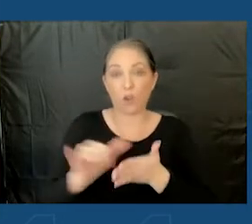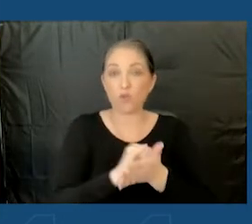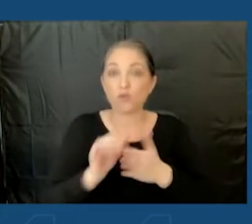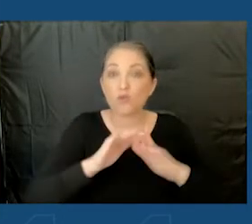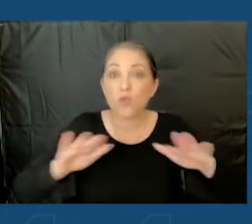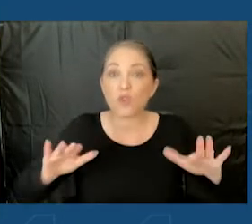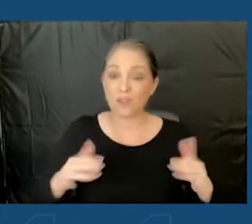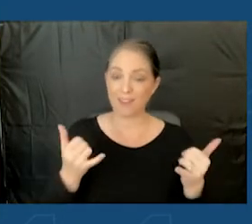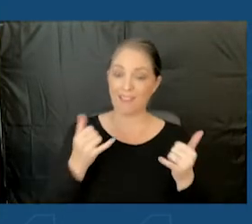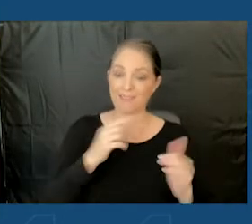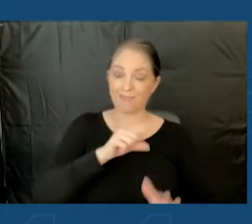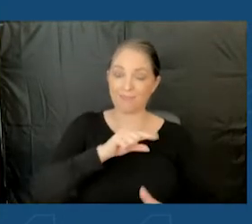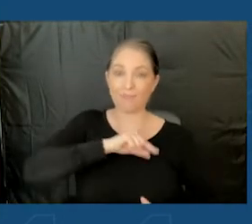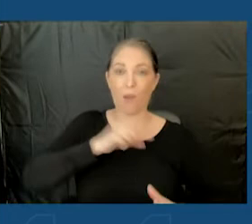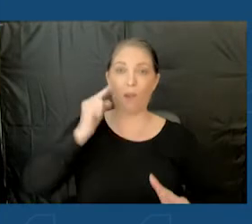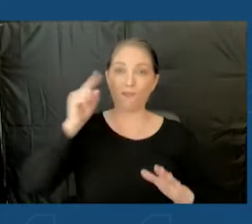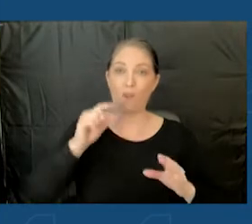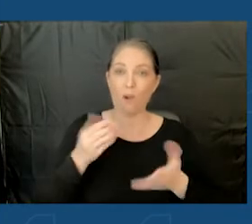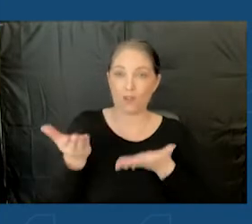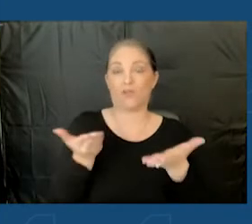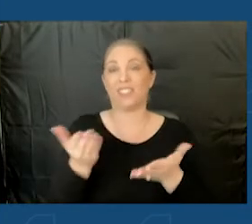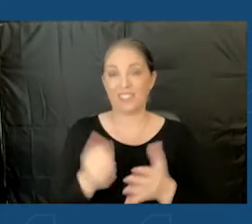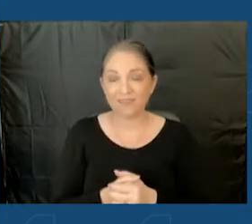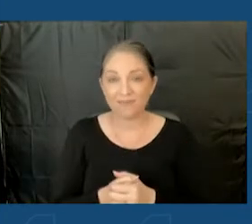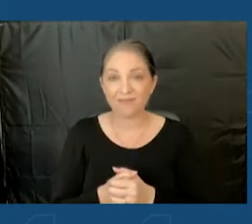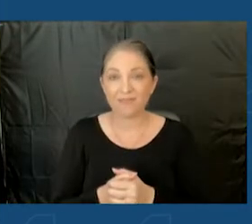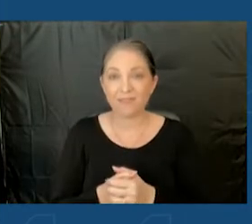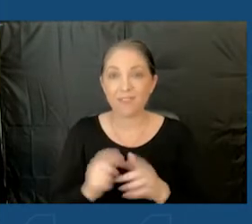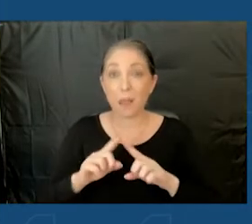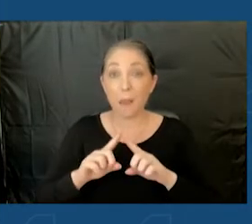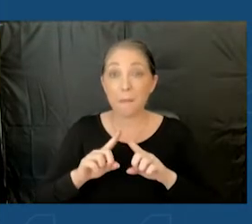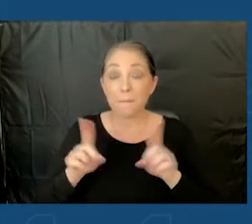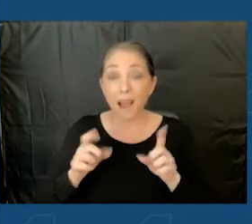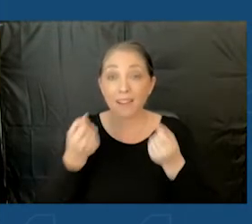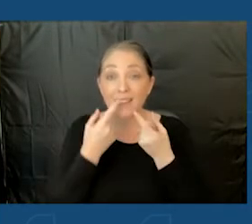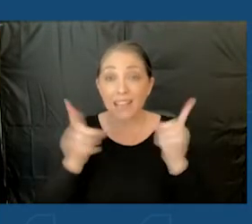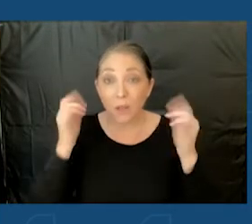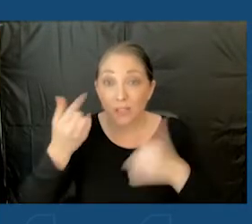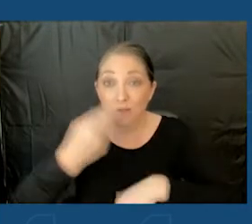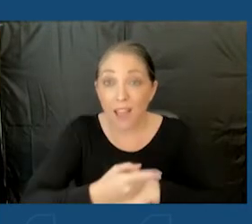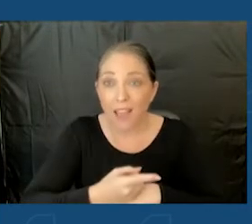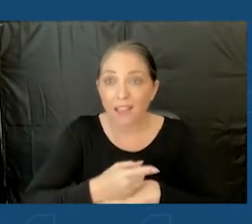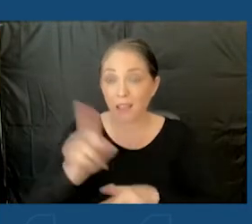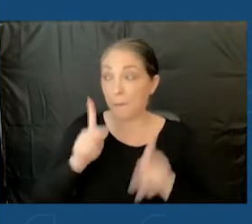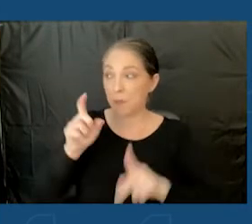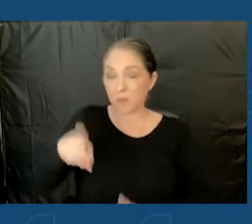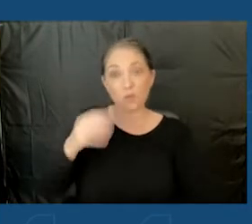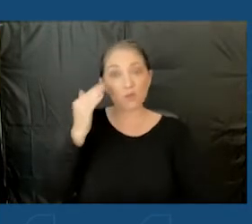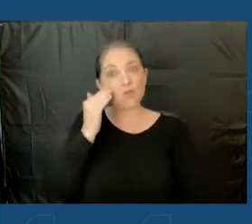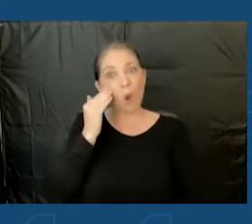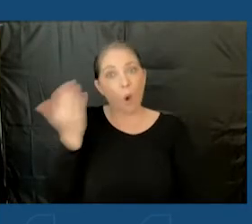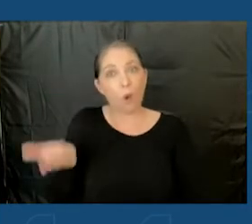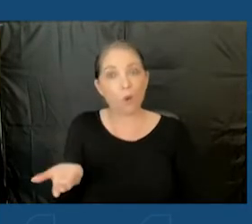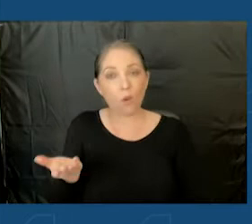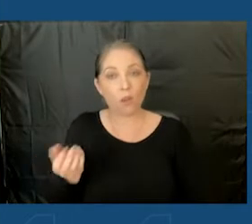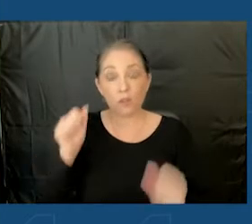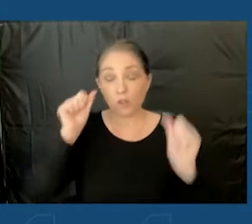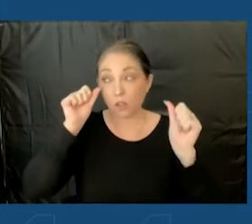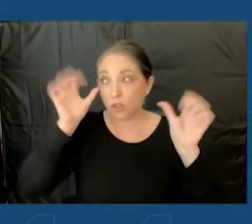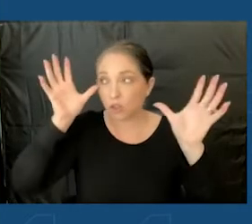these expanded services. But what I'm announcing today is like people need to know about this. What is shocking to me right